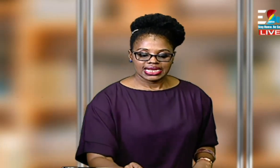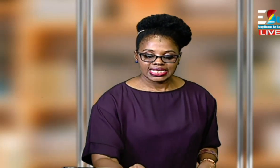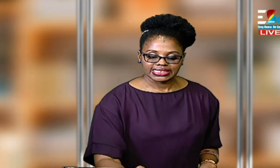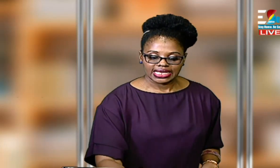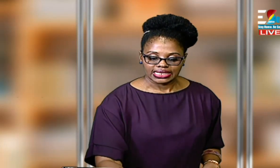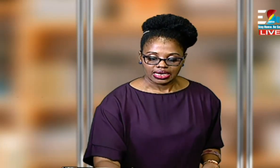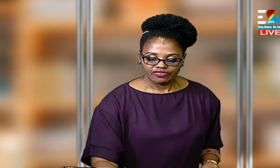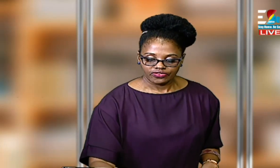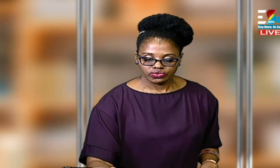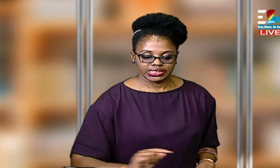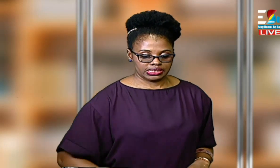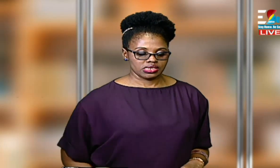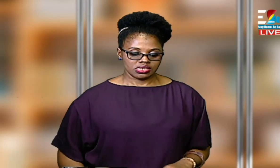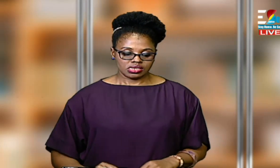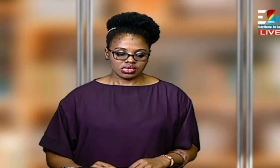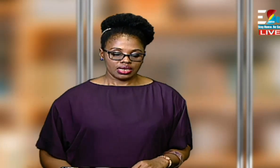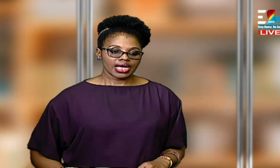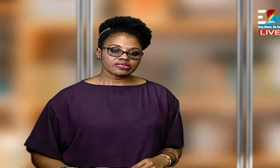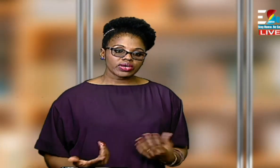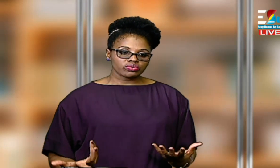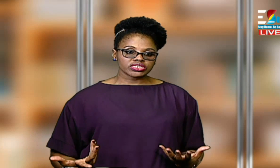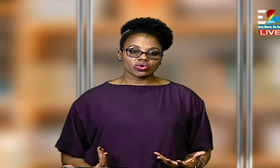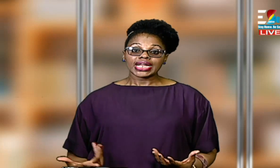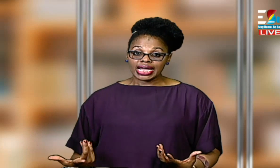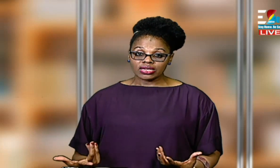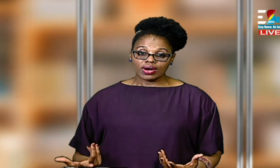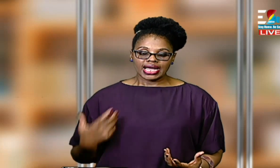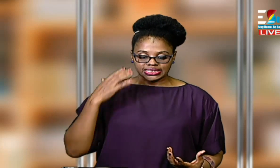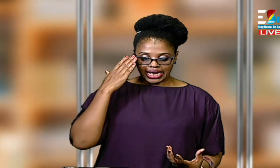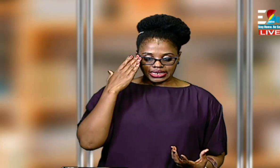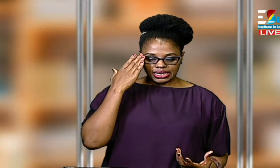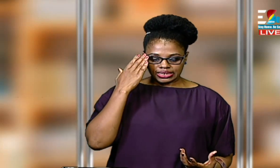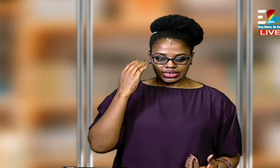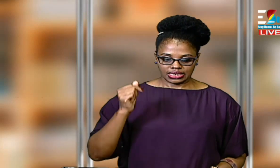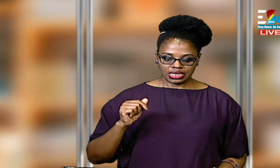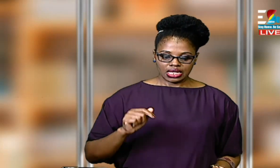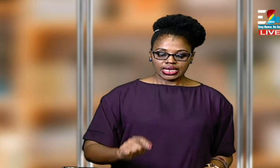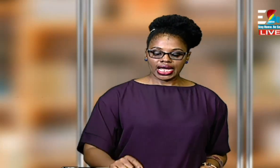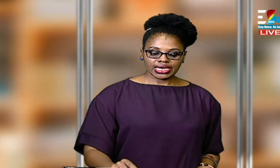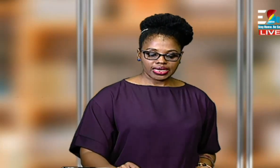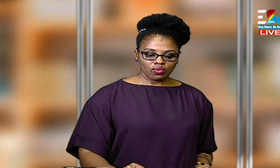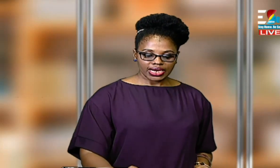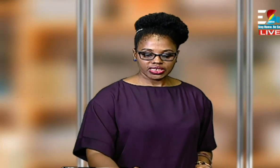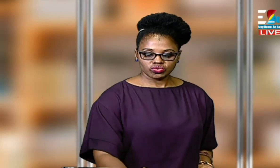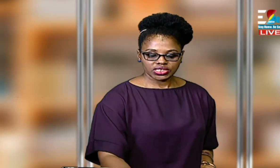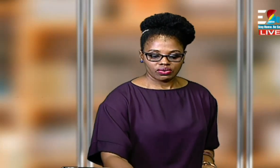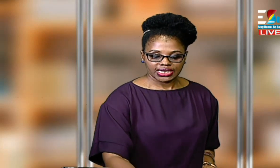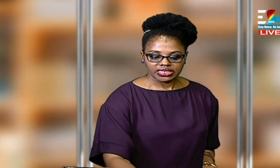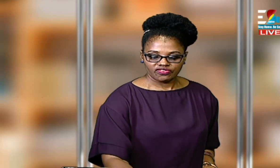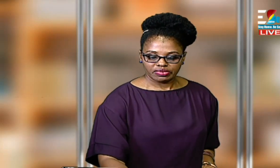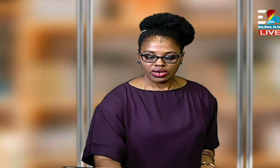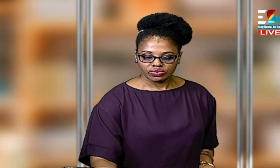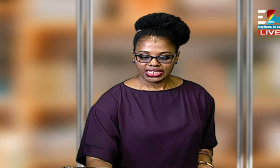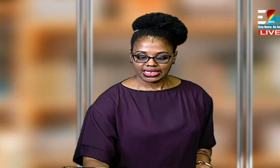isikhathi lesenca mfunzi. Asibuke ukuthi tona takhiwa kanjani leti. Takhiwa tisuselwa